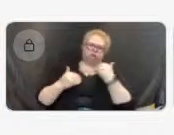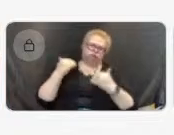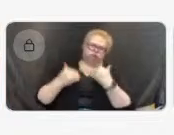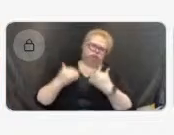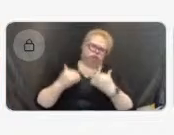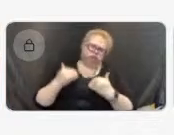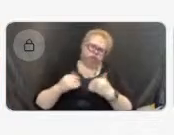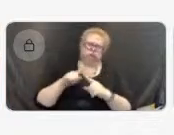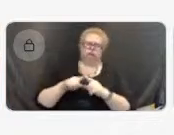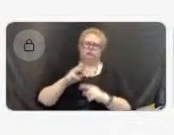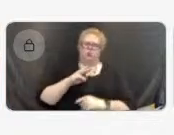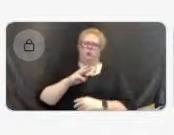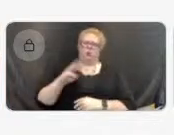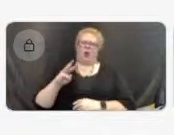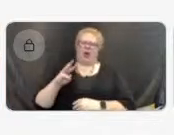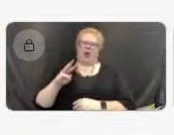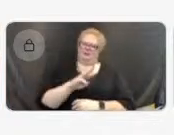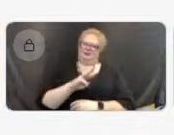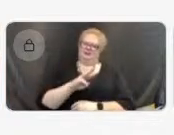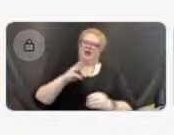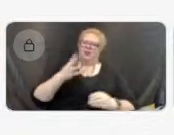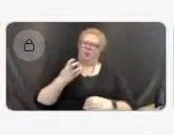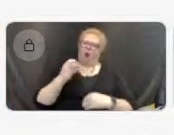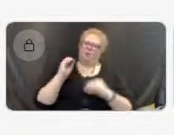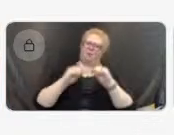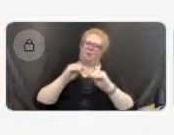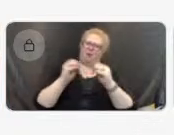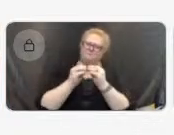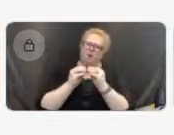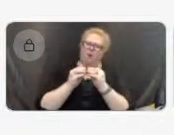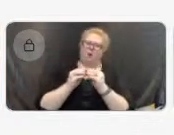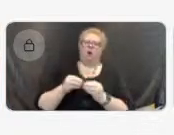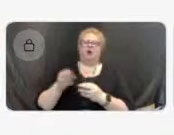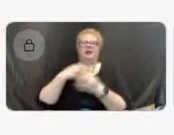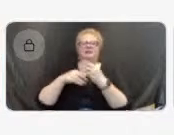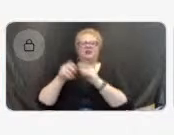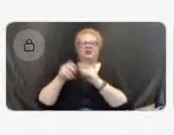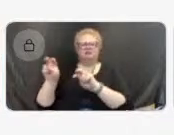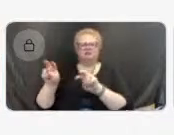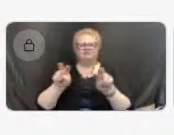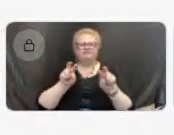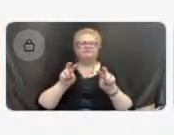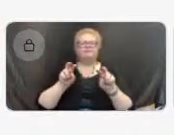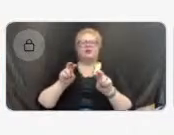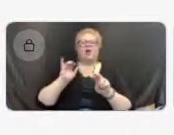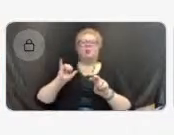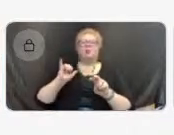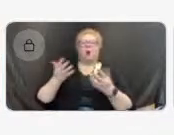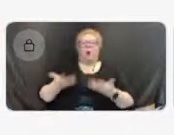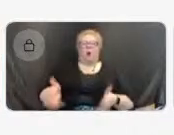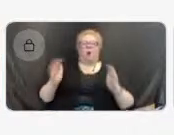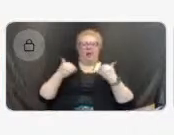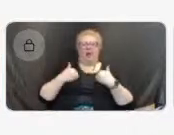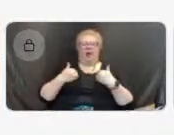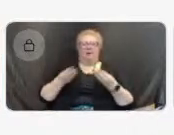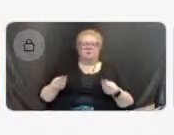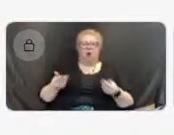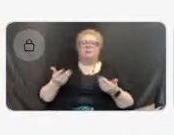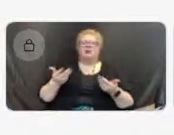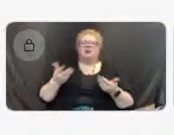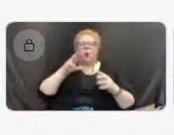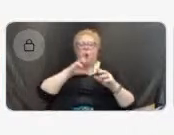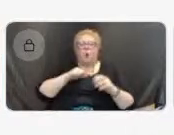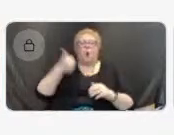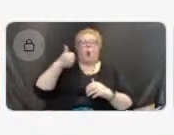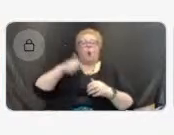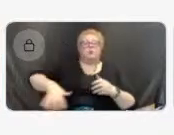signs of that happening are encouraging. In addition to new owners of the 3 shopping centers mentioned above, 2 of the largest towers